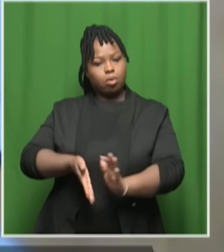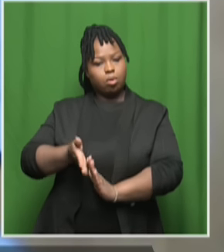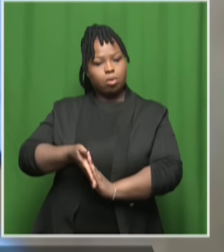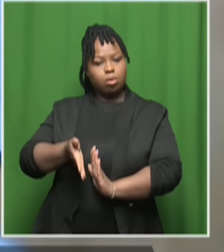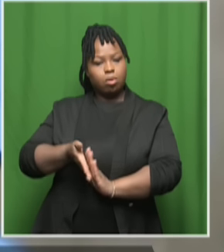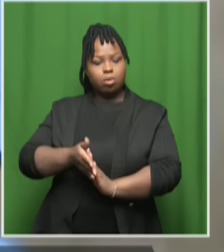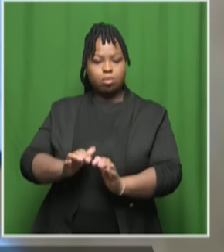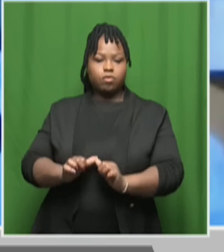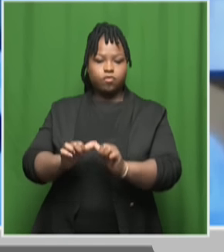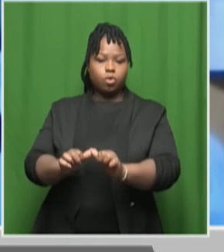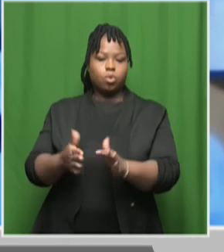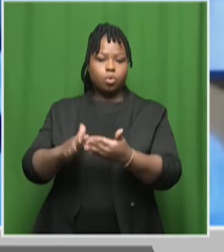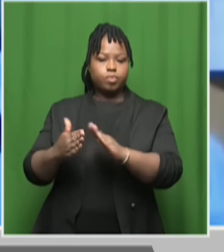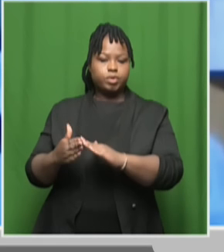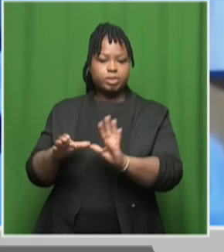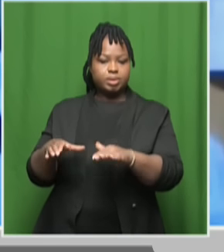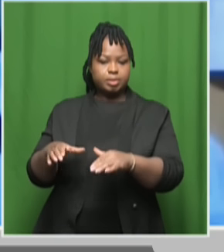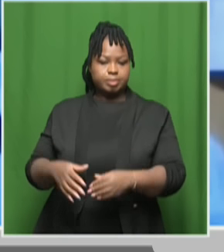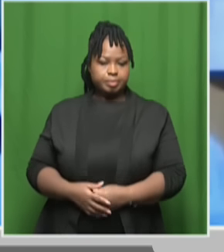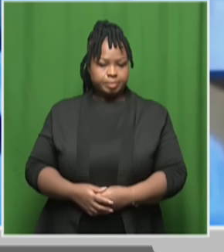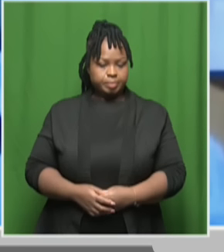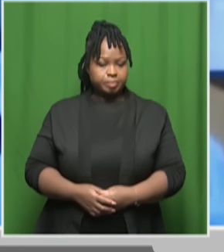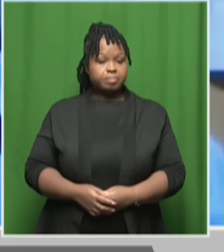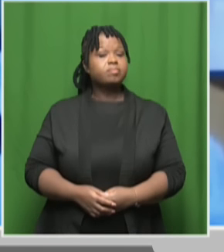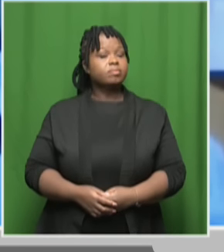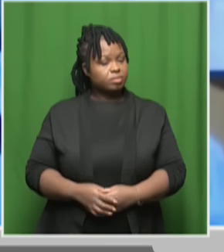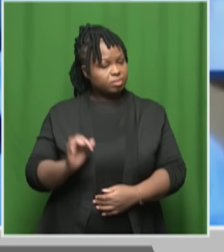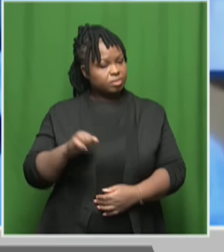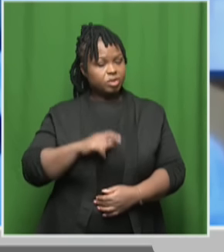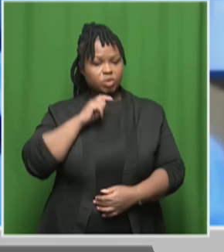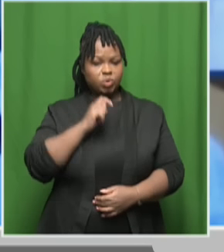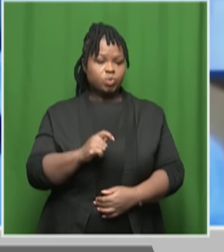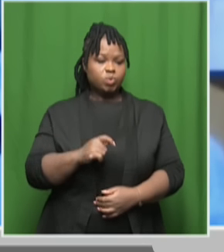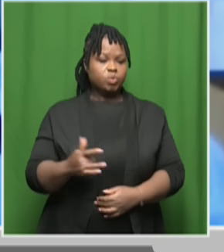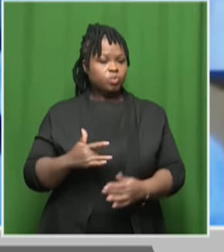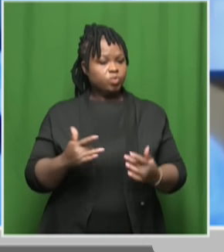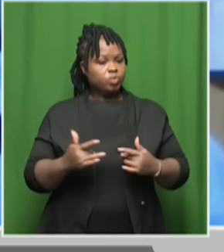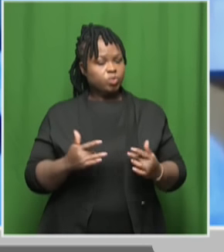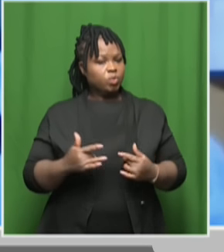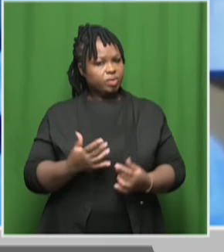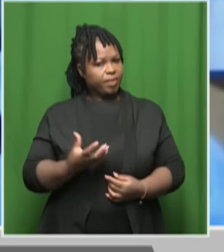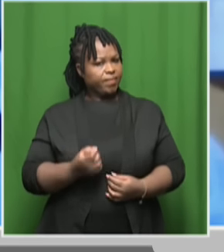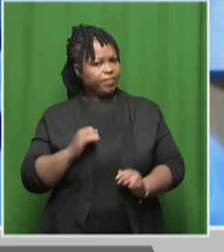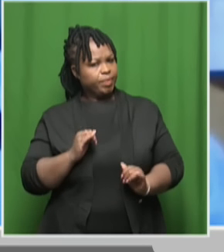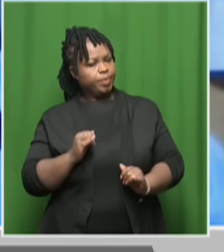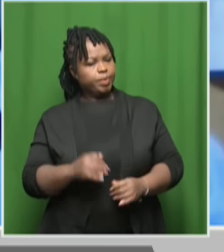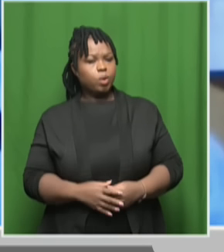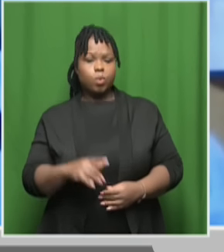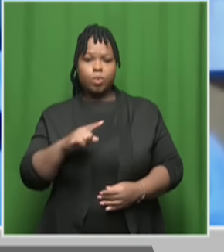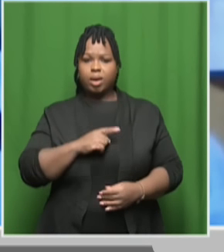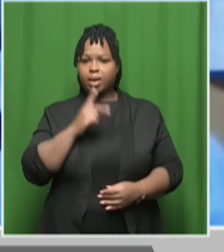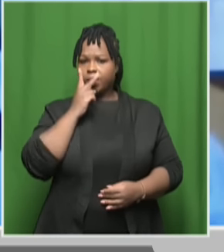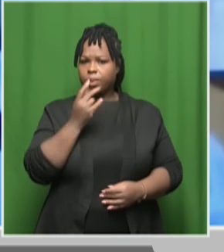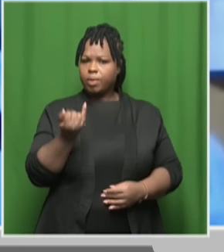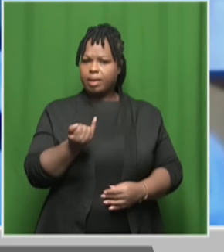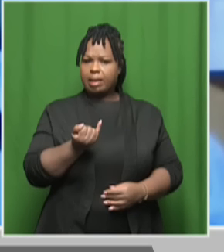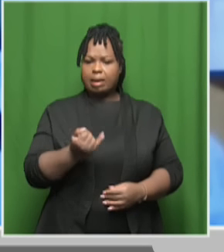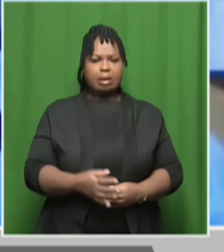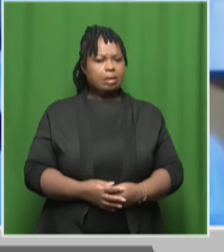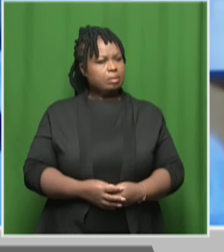community of Knysna. And of course, it is very worrying because from your explanation, Mr. Douglas, it seems as though